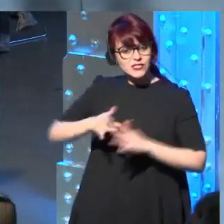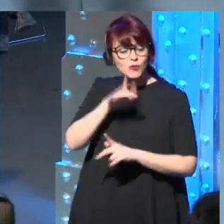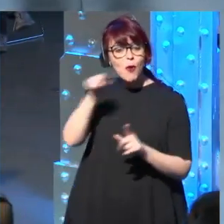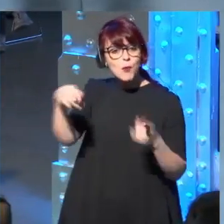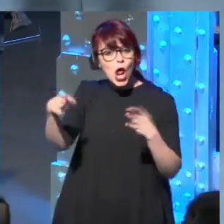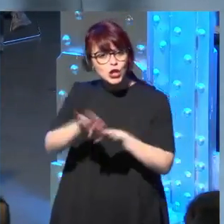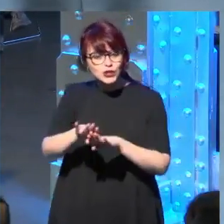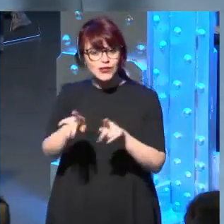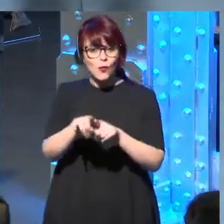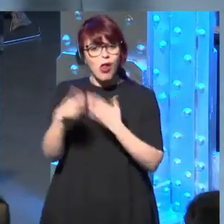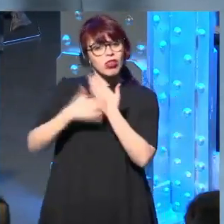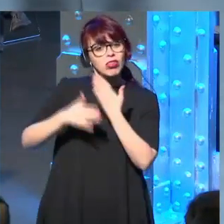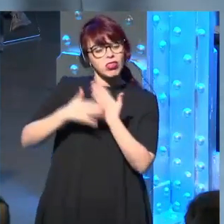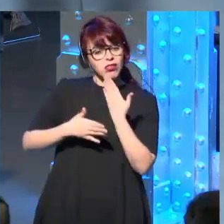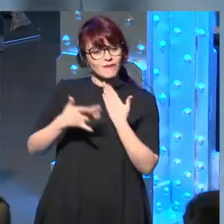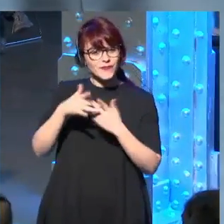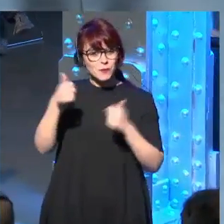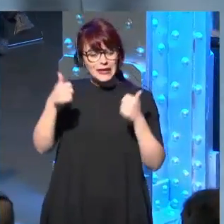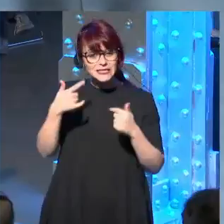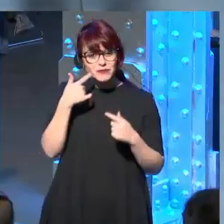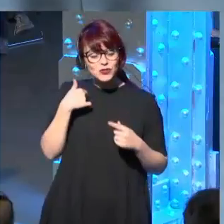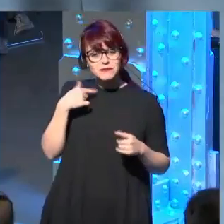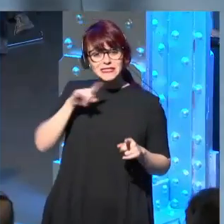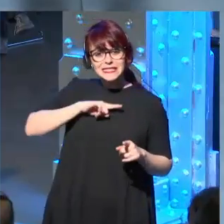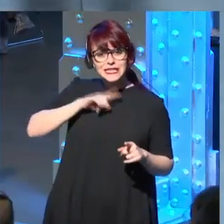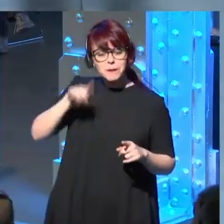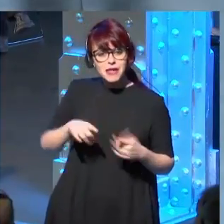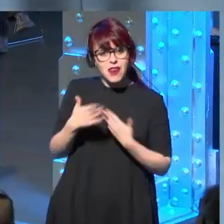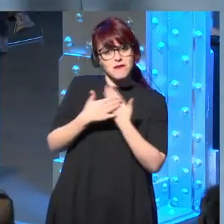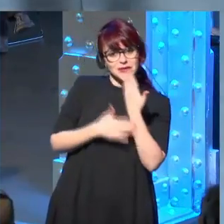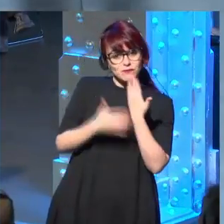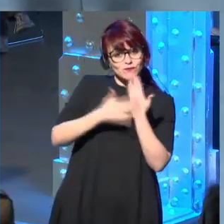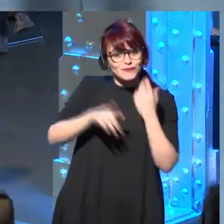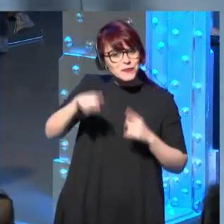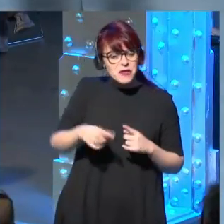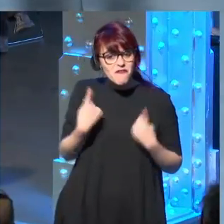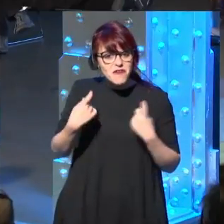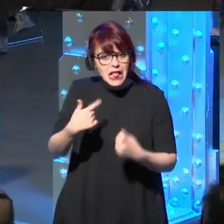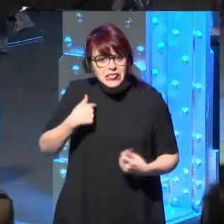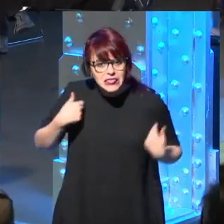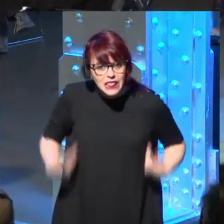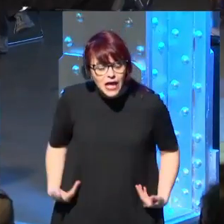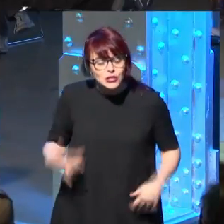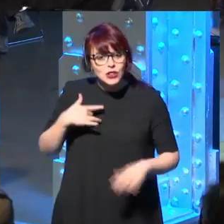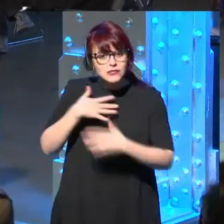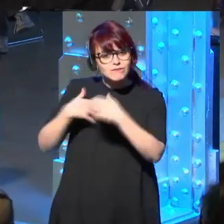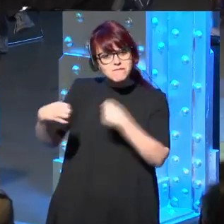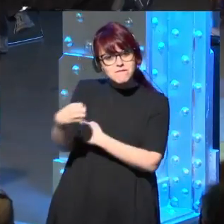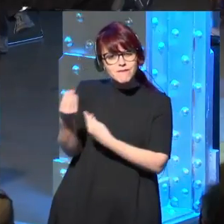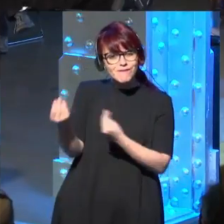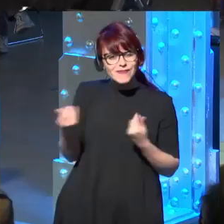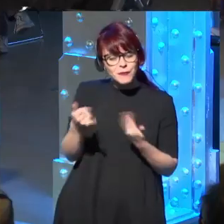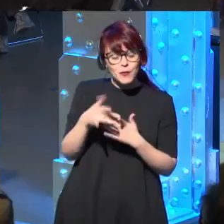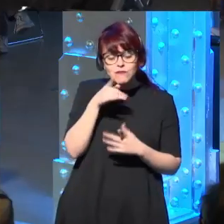brought me to Oedipus Rex and Rustam and Suhrab. And there is something in